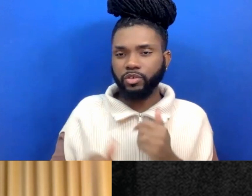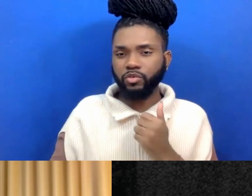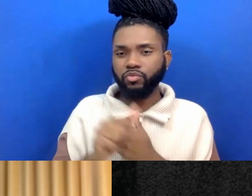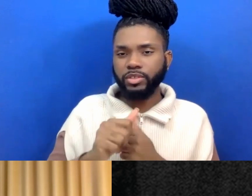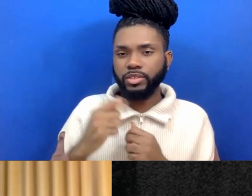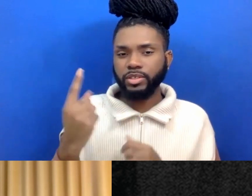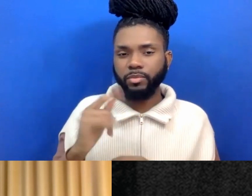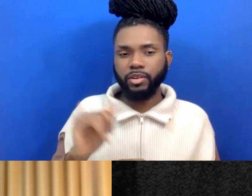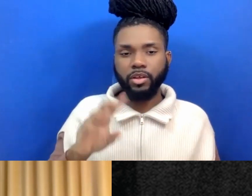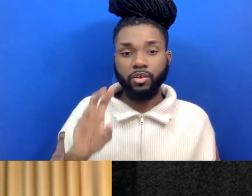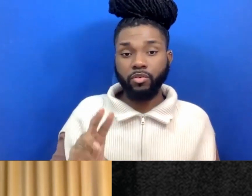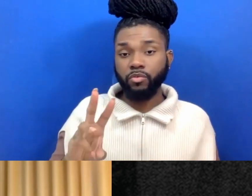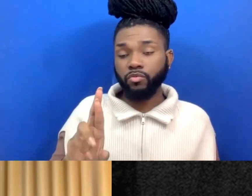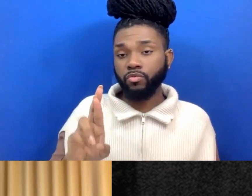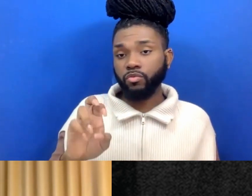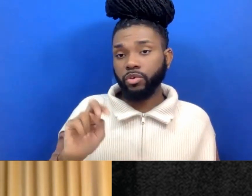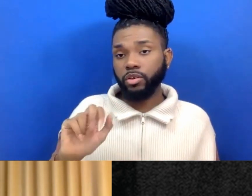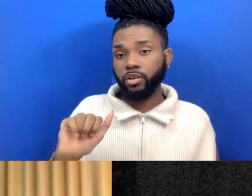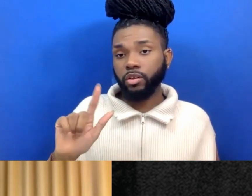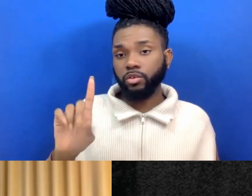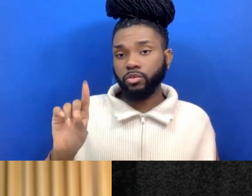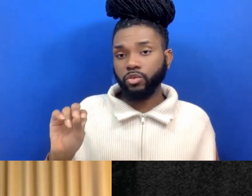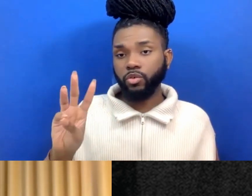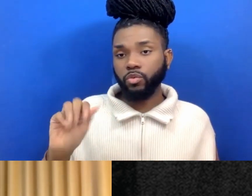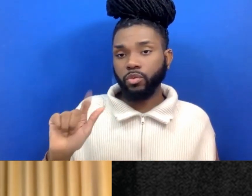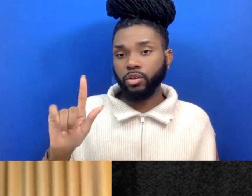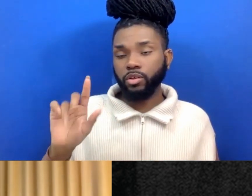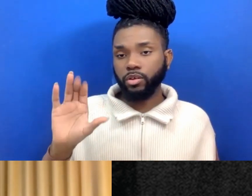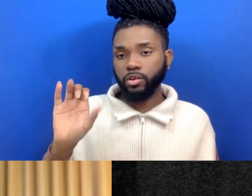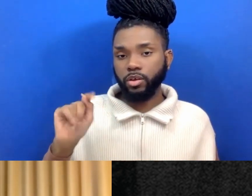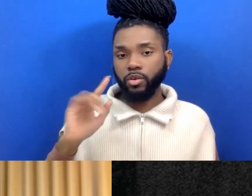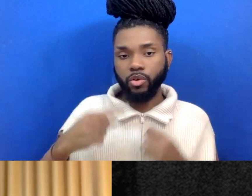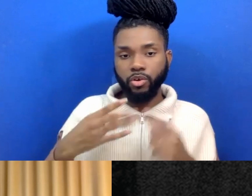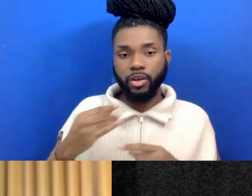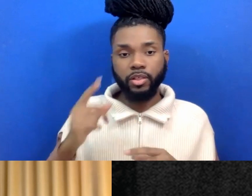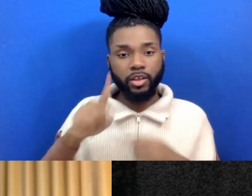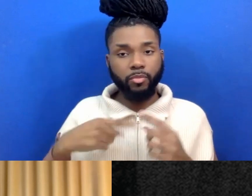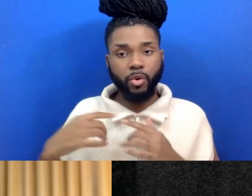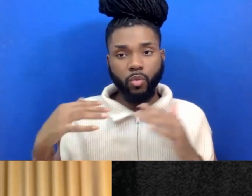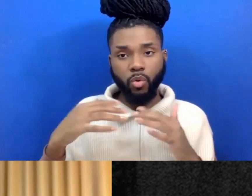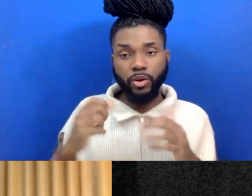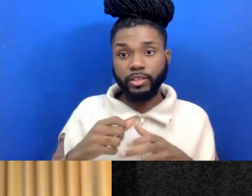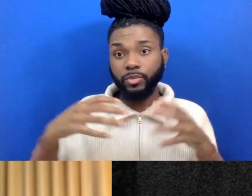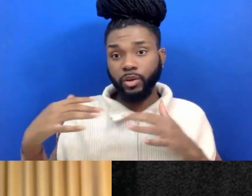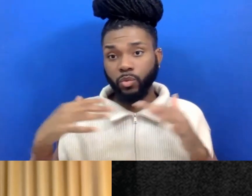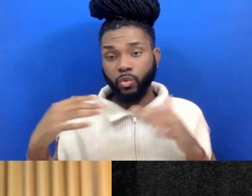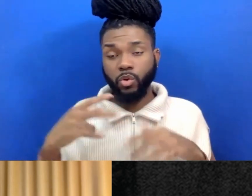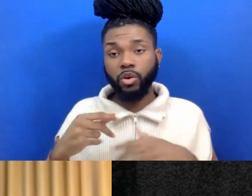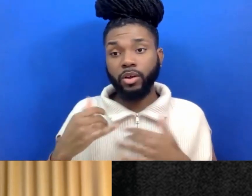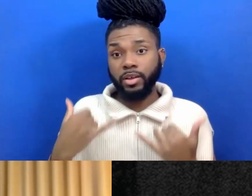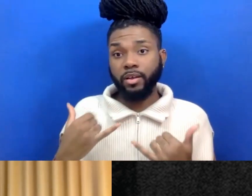Walcott argues. And it seems even more urgent in these days of expanding war and the present and coming and